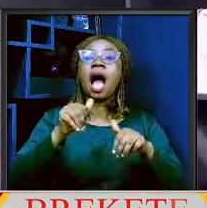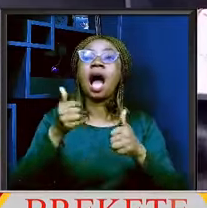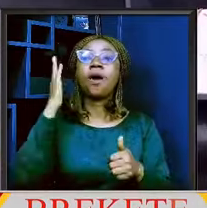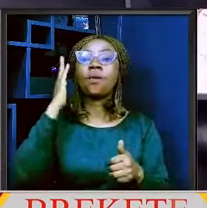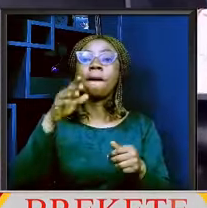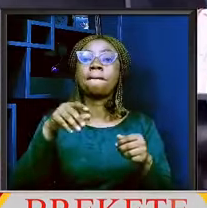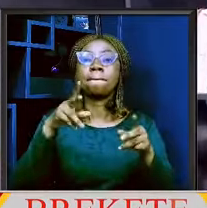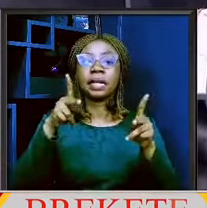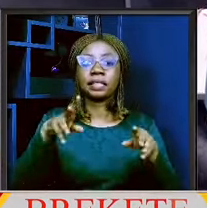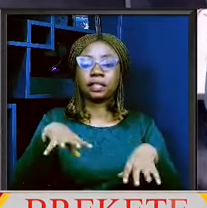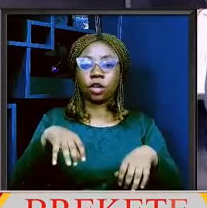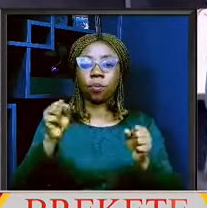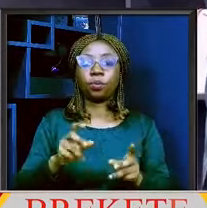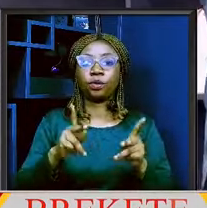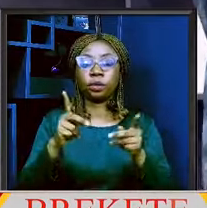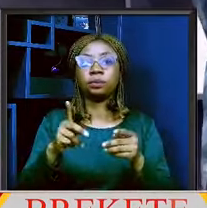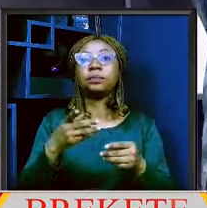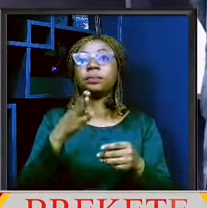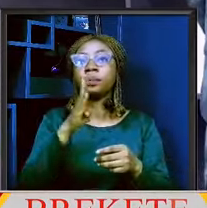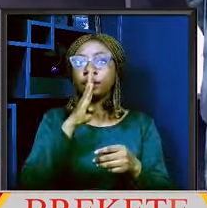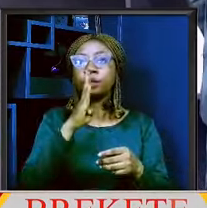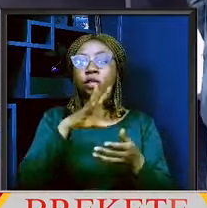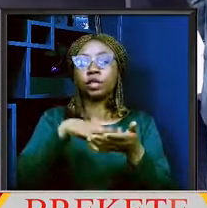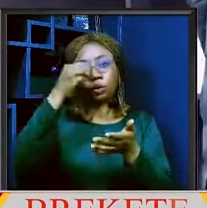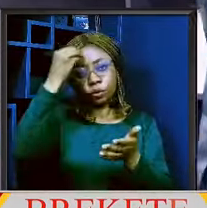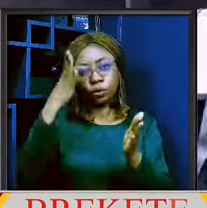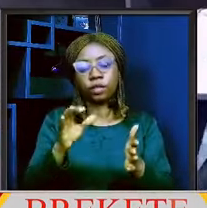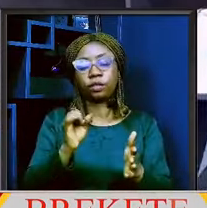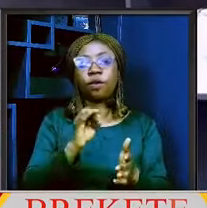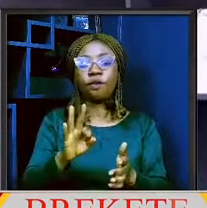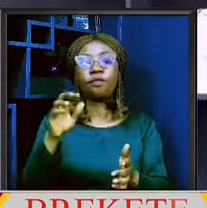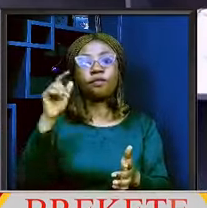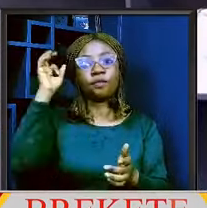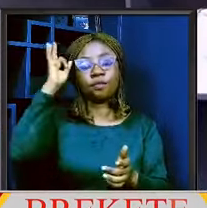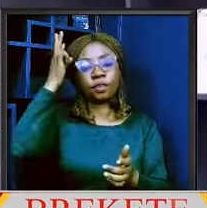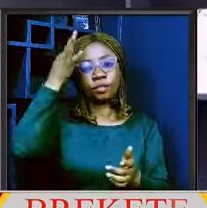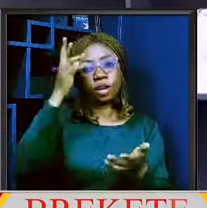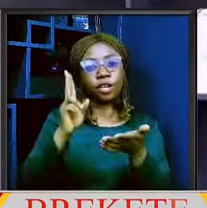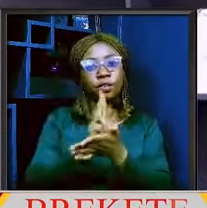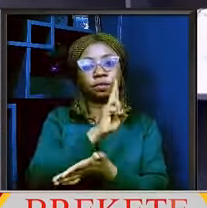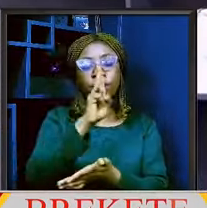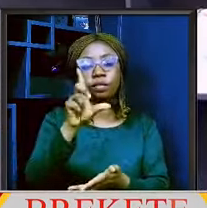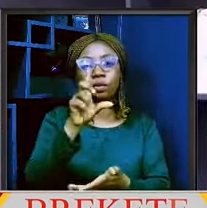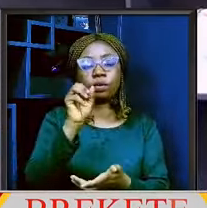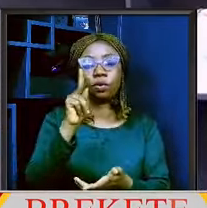advantage being a student of Federal University Lokoja in Kogi State?